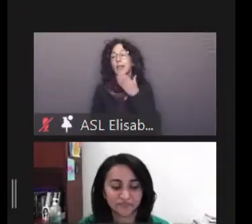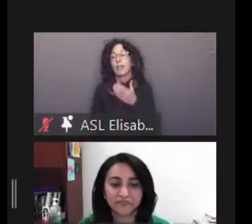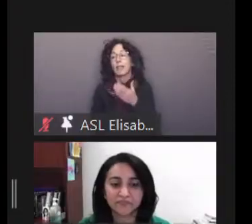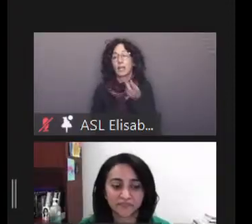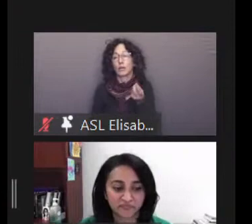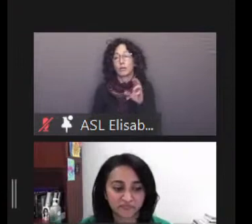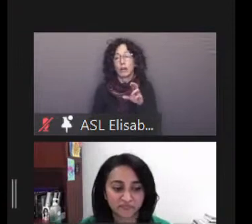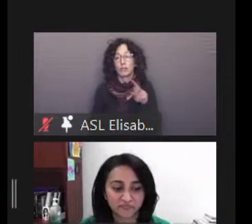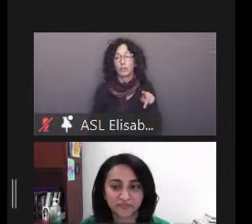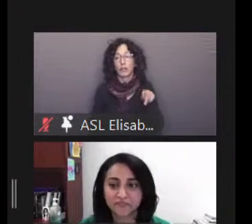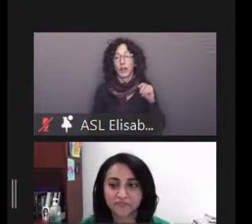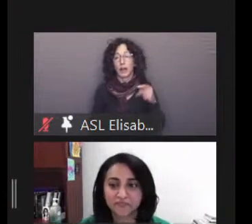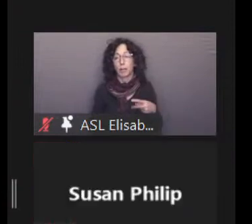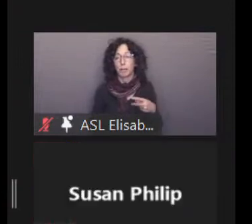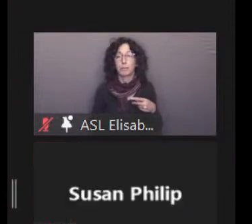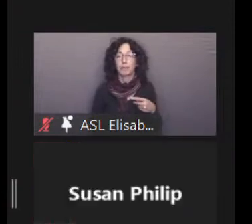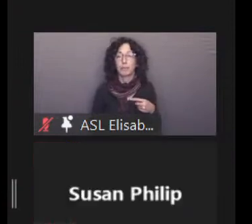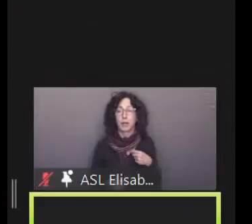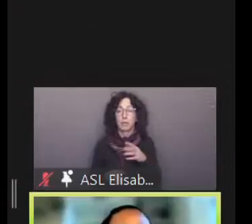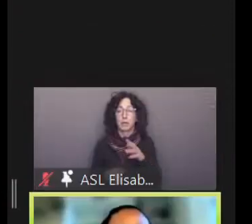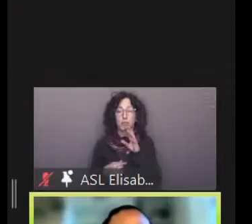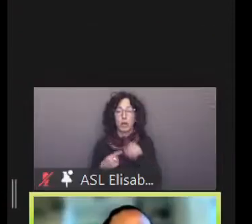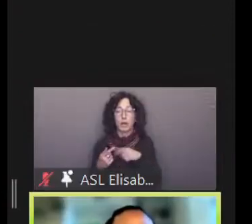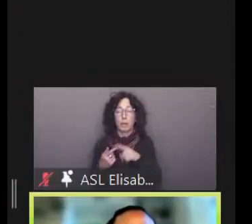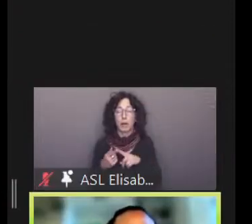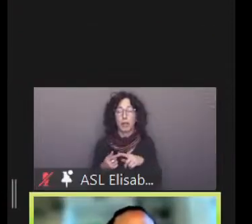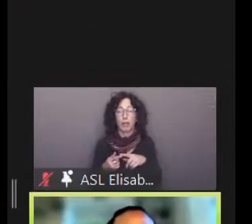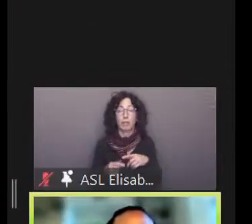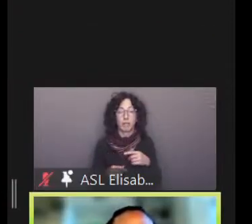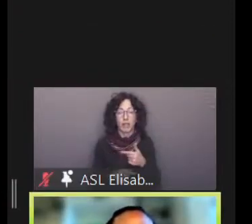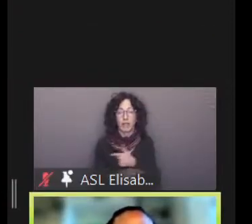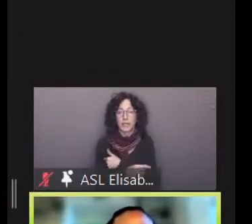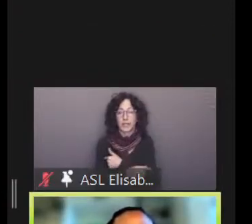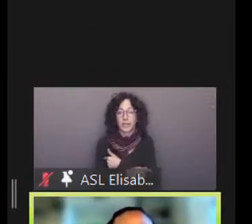I'm going to talk a little bit about the vaccine. Next slide.